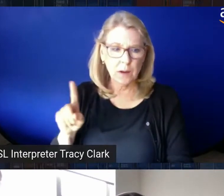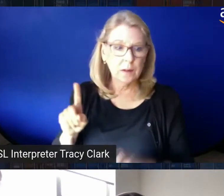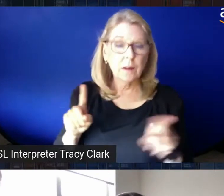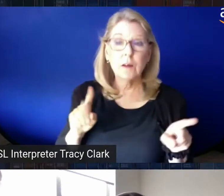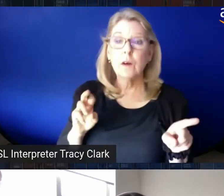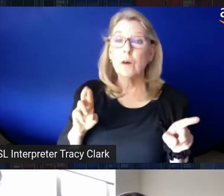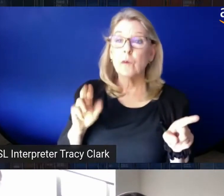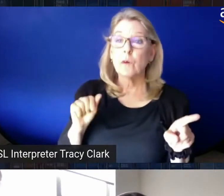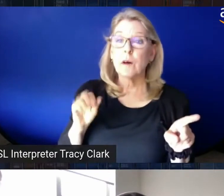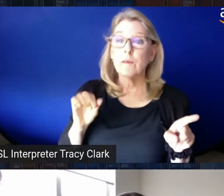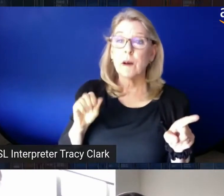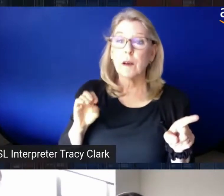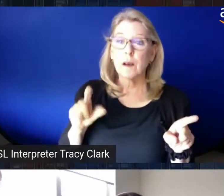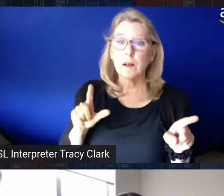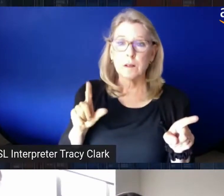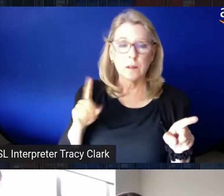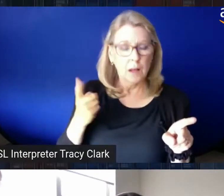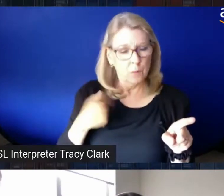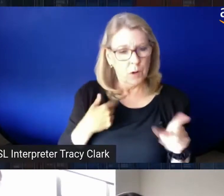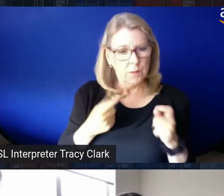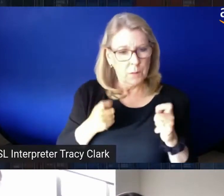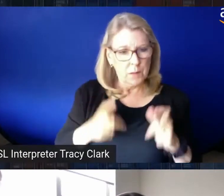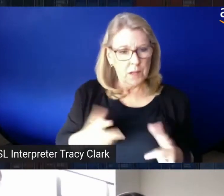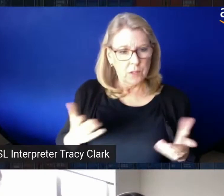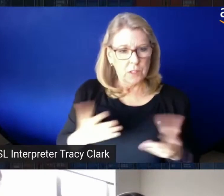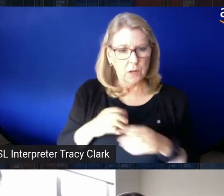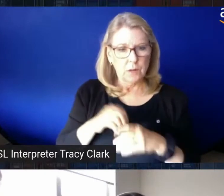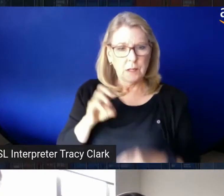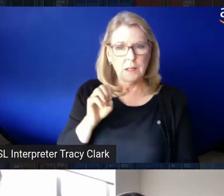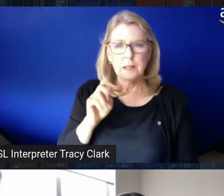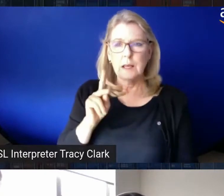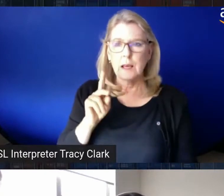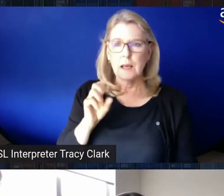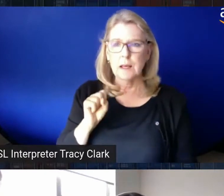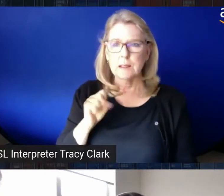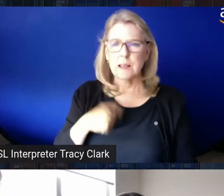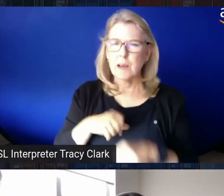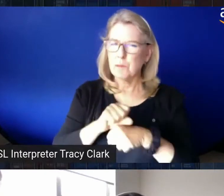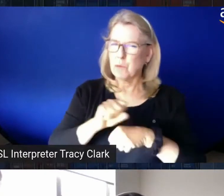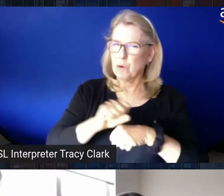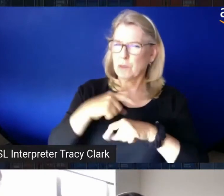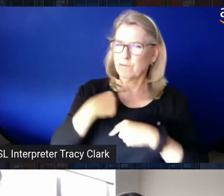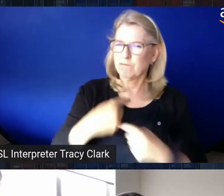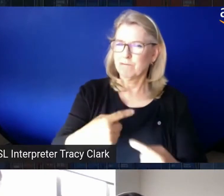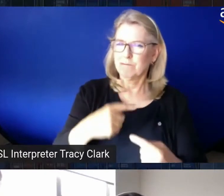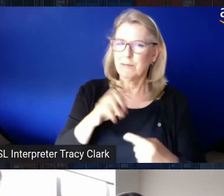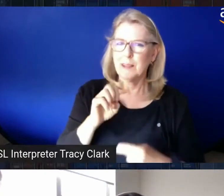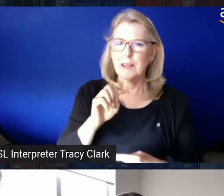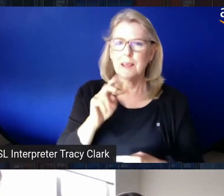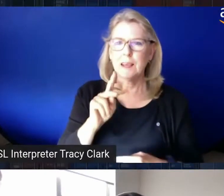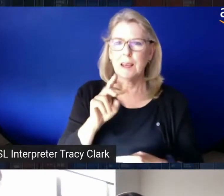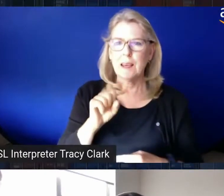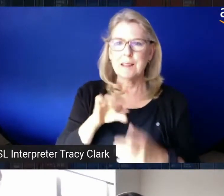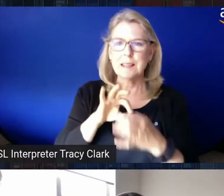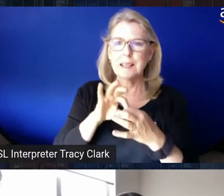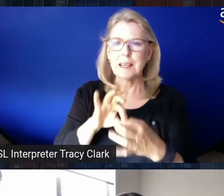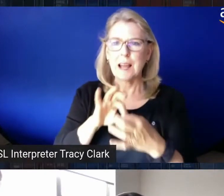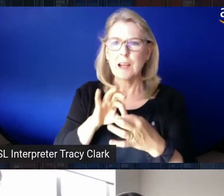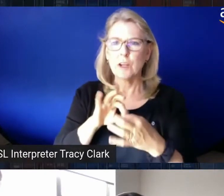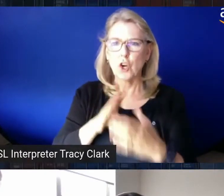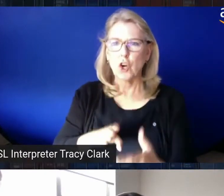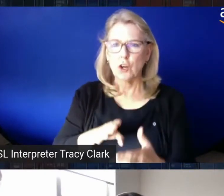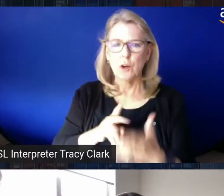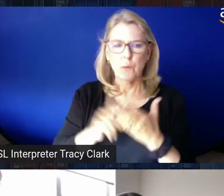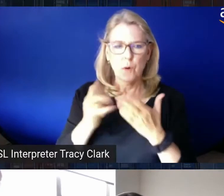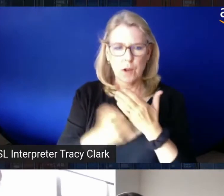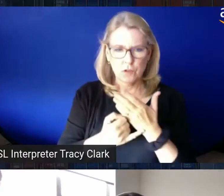EKS, and I've been working on the EKS Connector project for some time now, as long as I joined EKS in the beginning of the